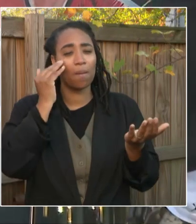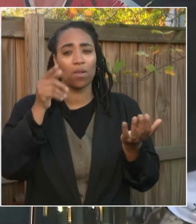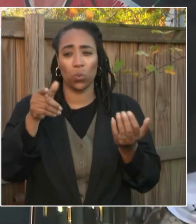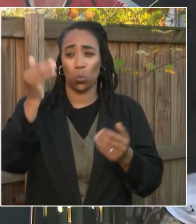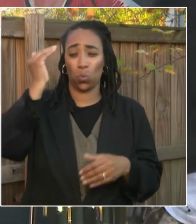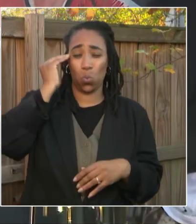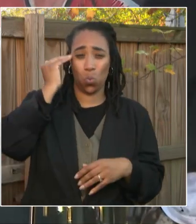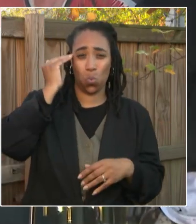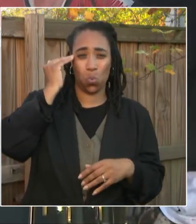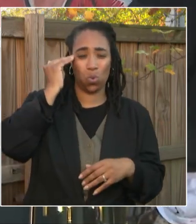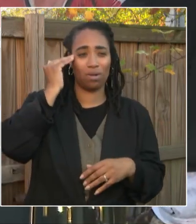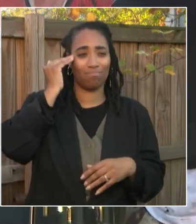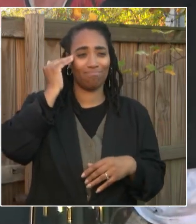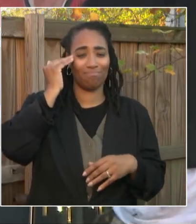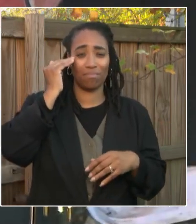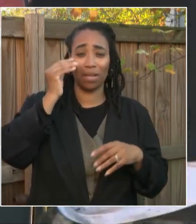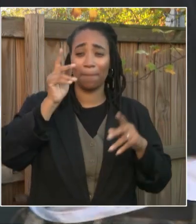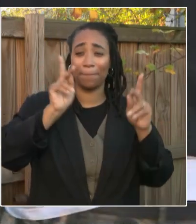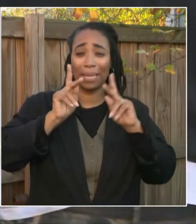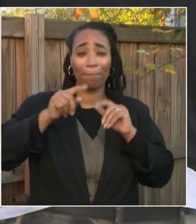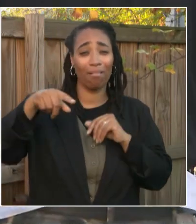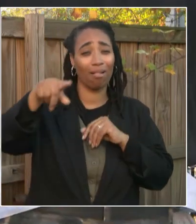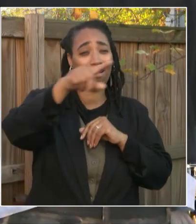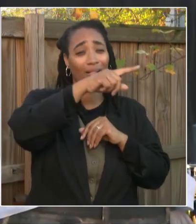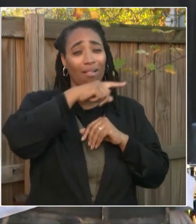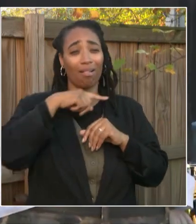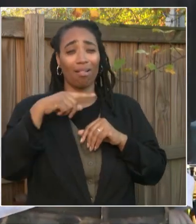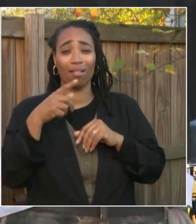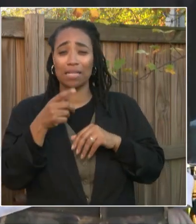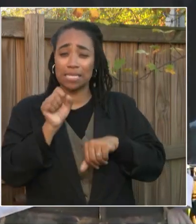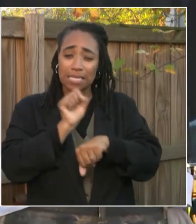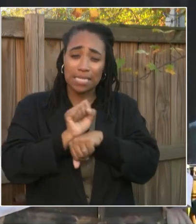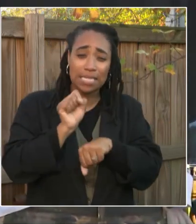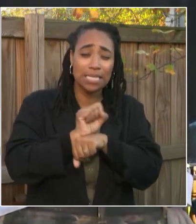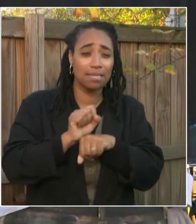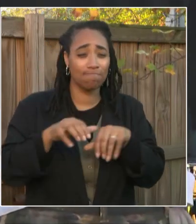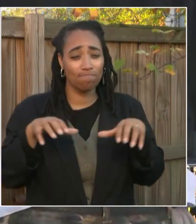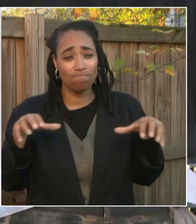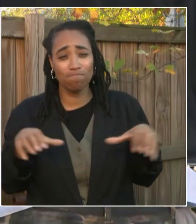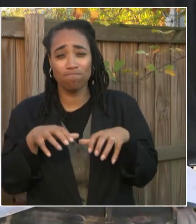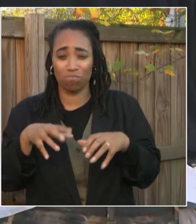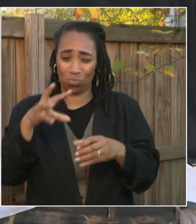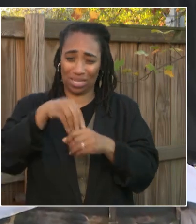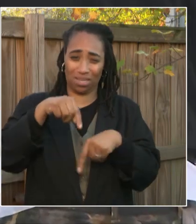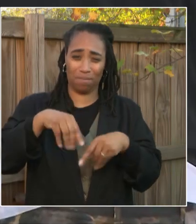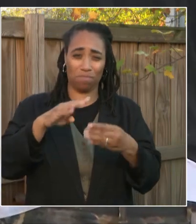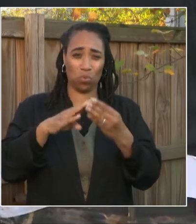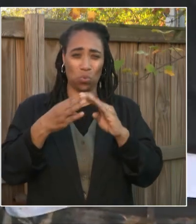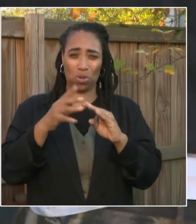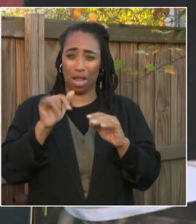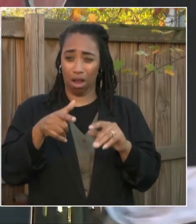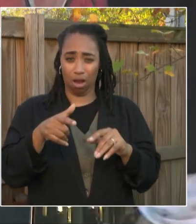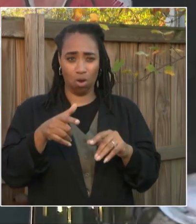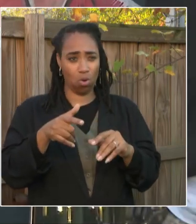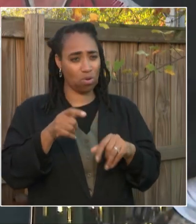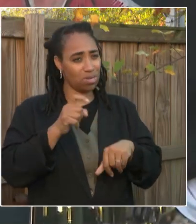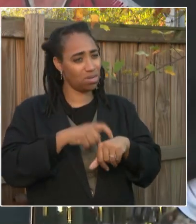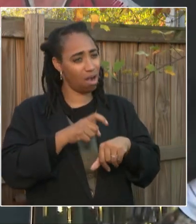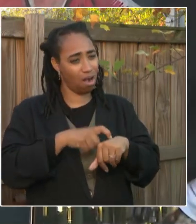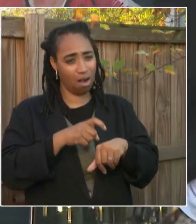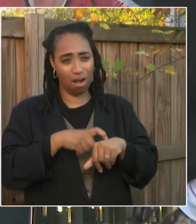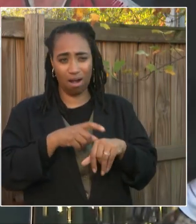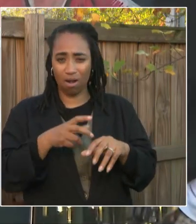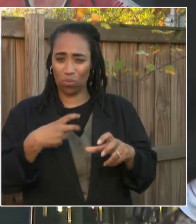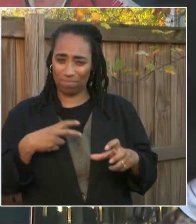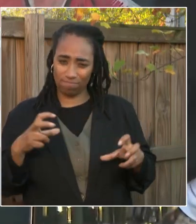your father, sacrifices everything for the community. You know what I'm saying? His time poured into us. His time poured into White Boy. His